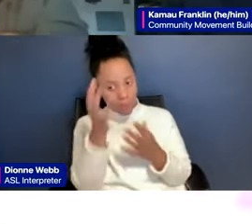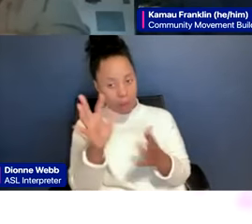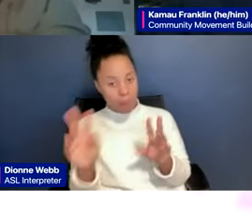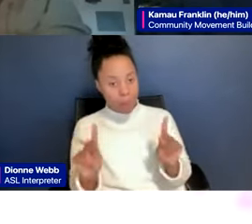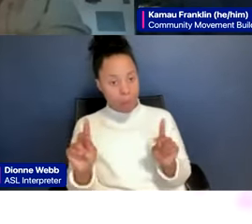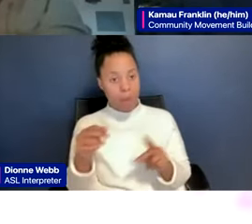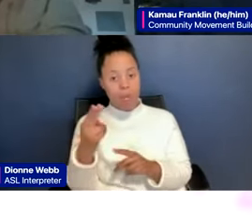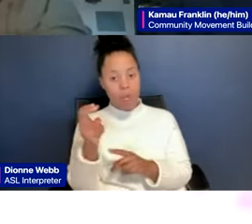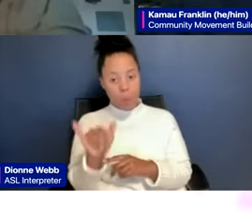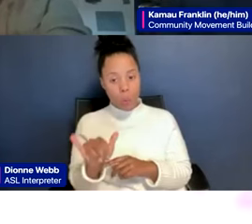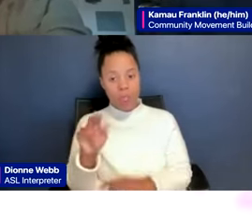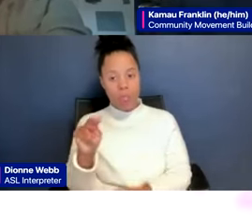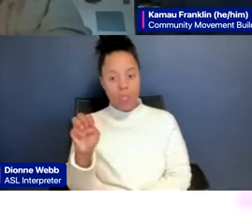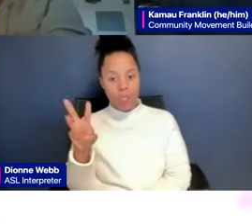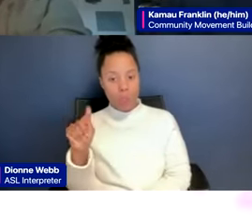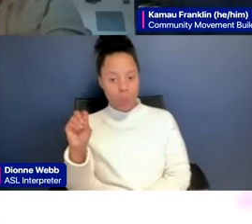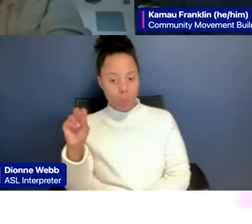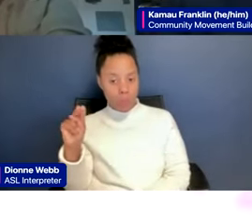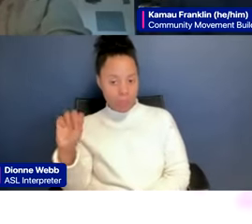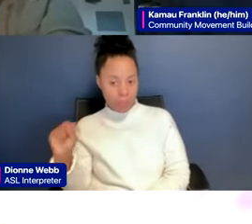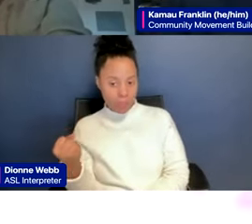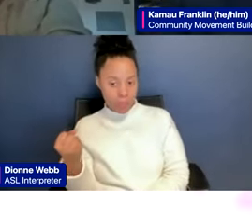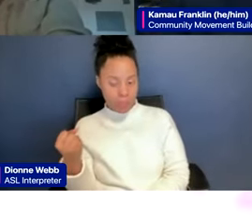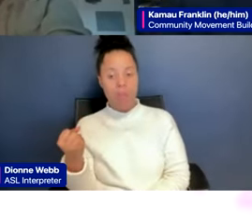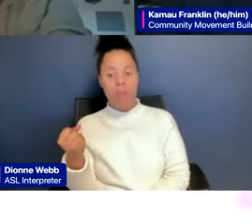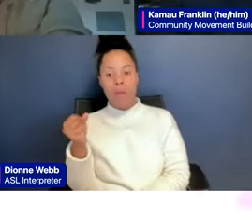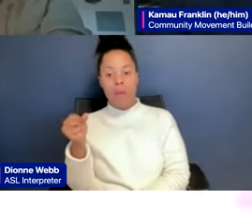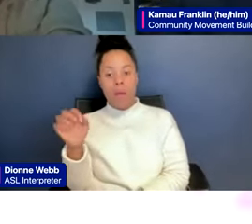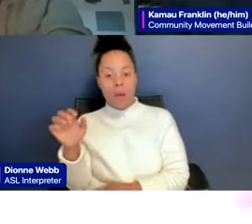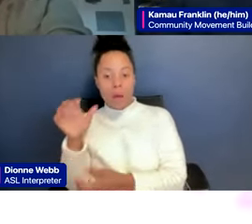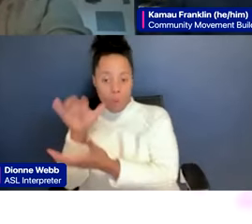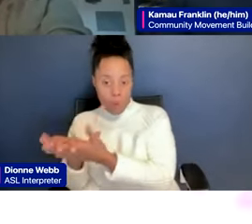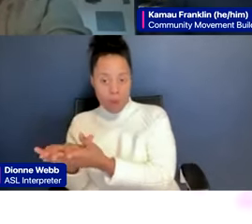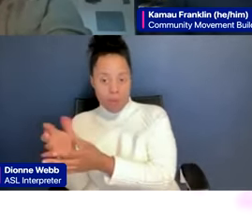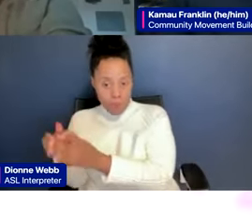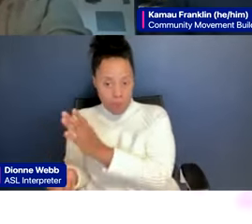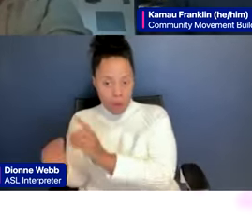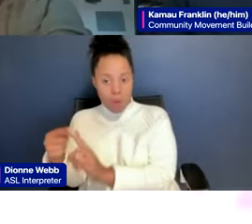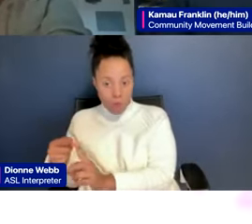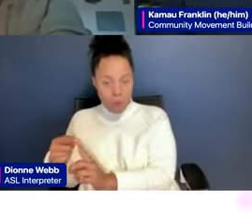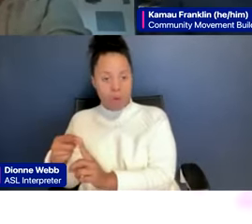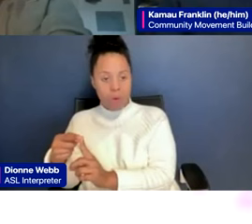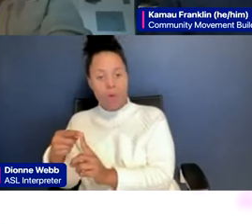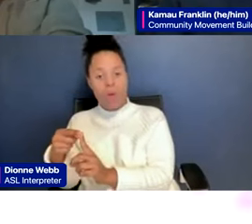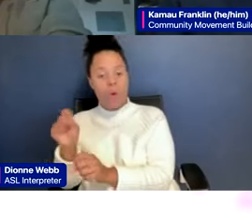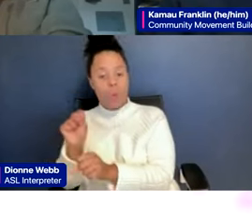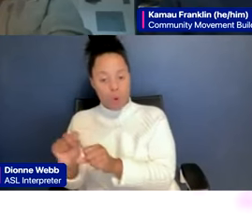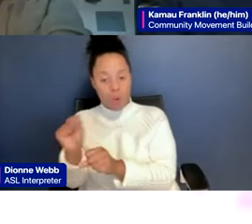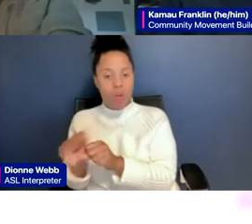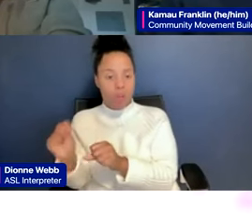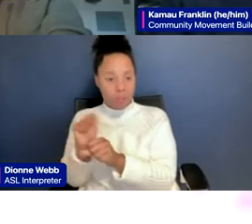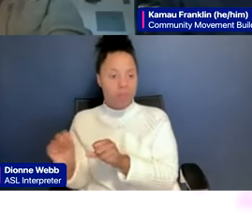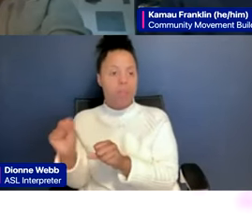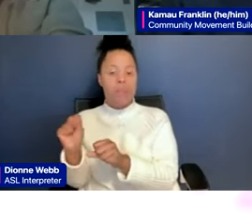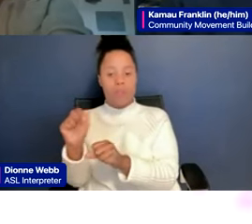widow, Frederica Newton, worked for years to develop something that is now in place, and that is the Huey P.